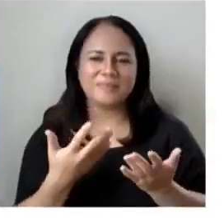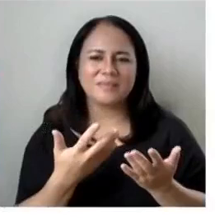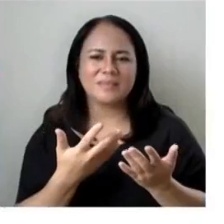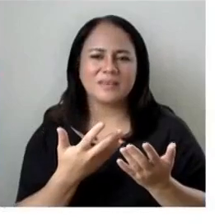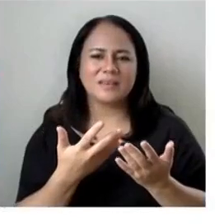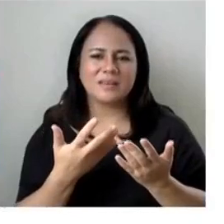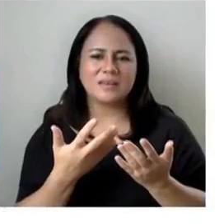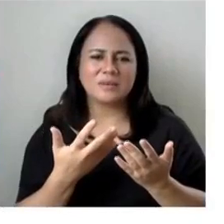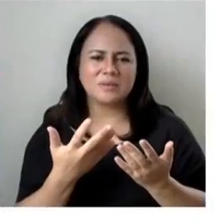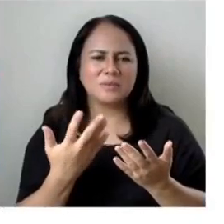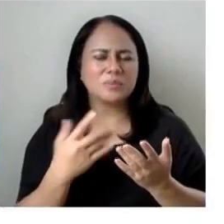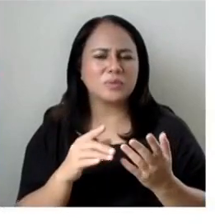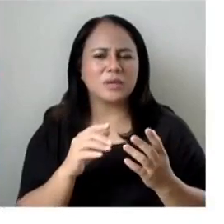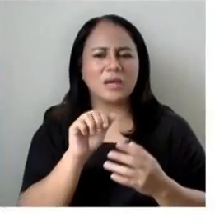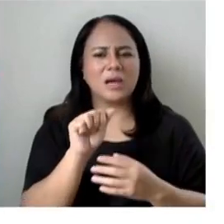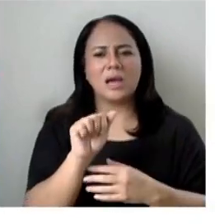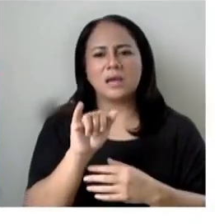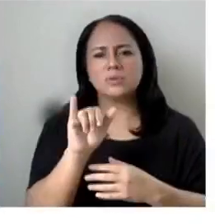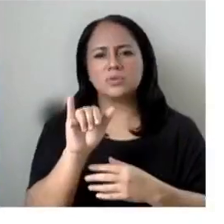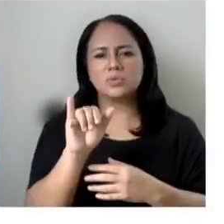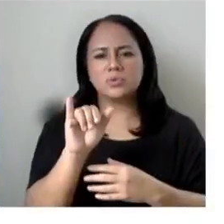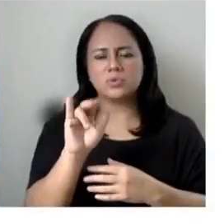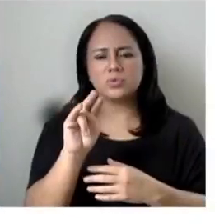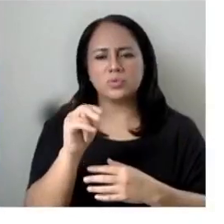why are the Ayungin personnel